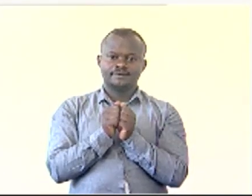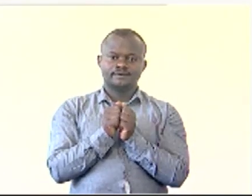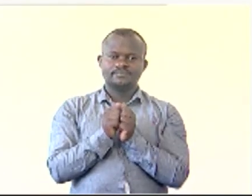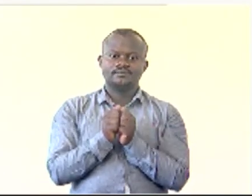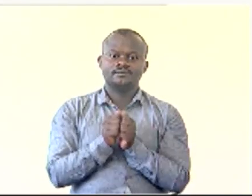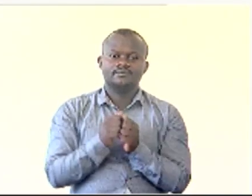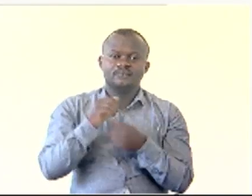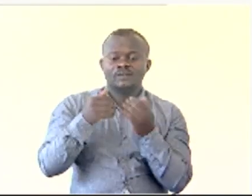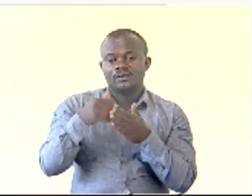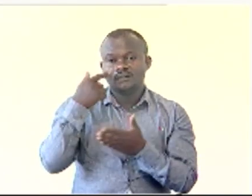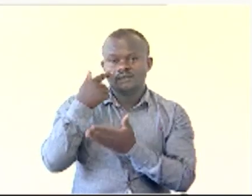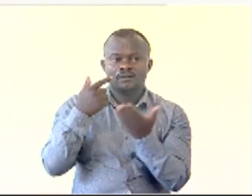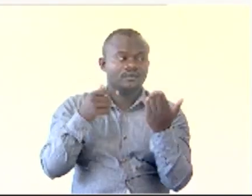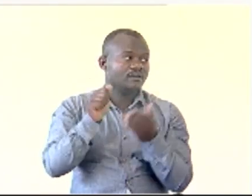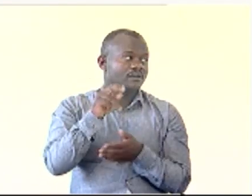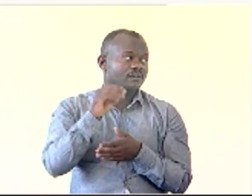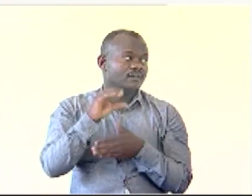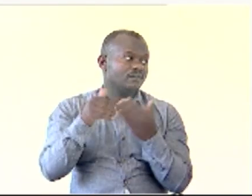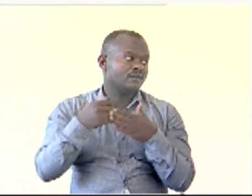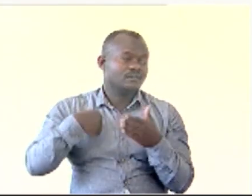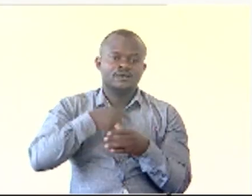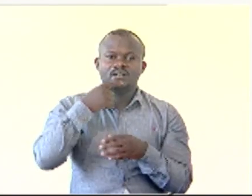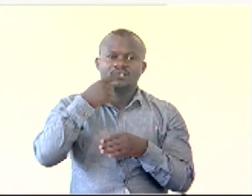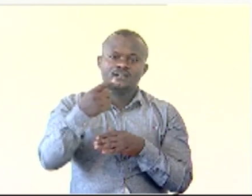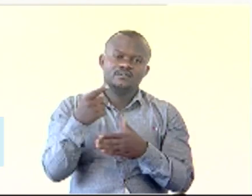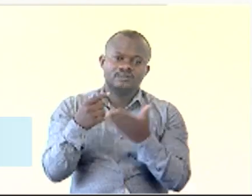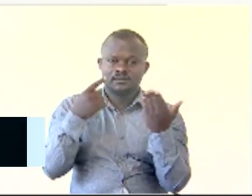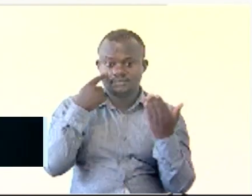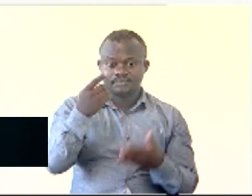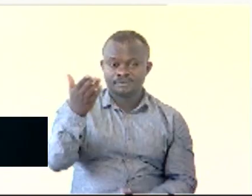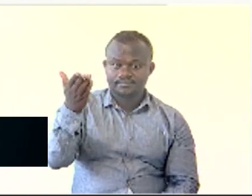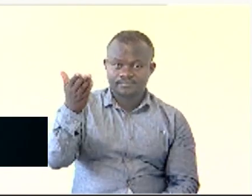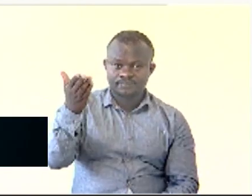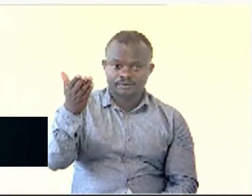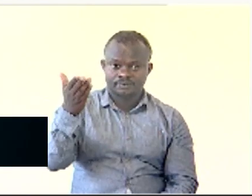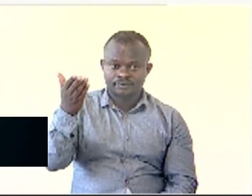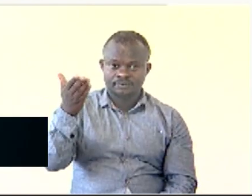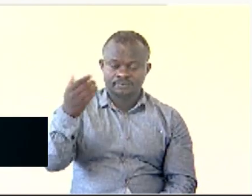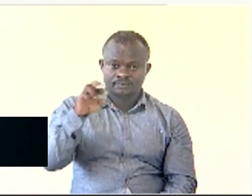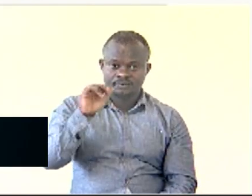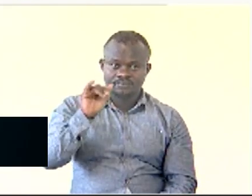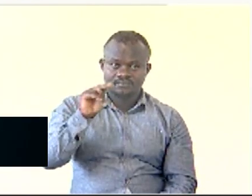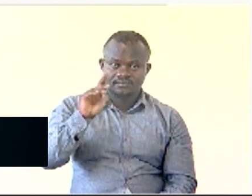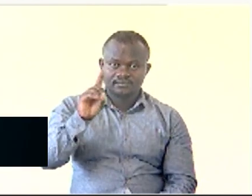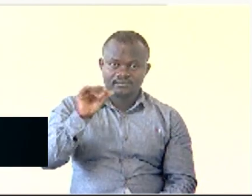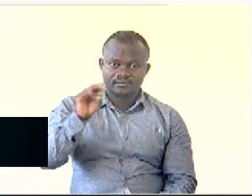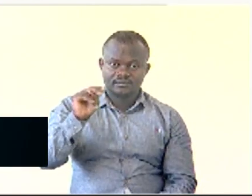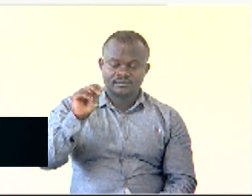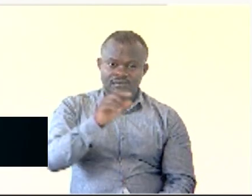When we talk about wrists and anchor, take an example, we have this diagram. That's a grinding. This